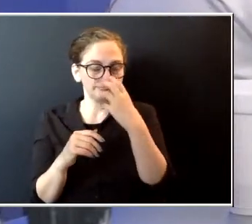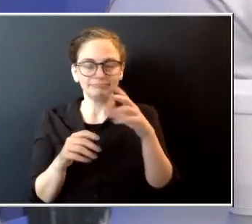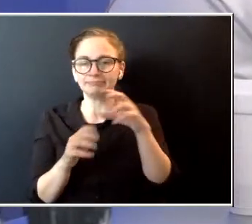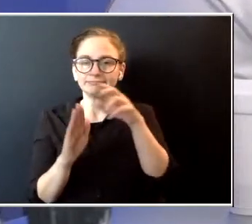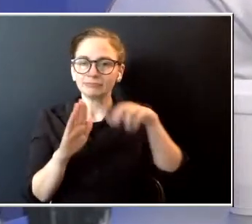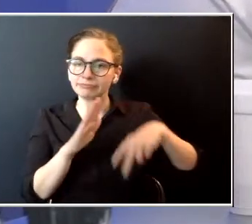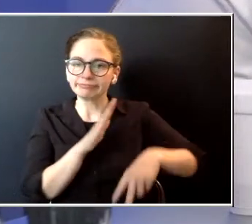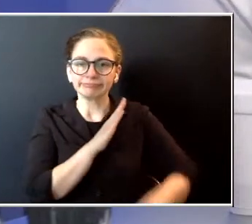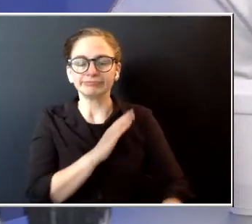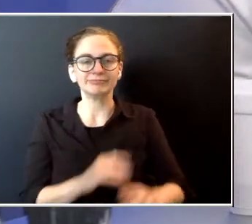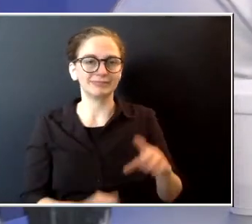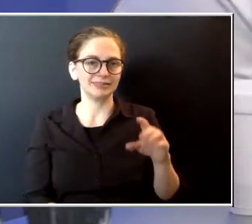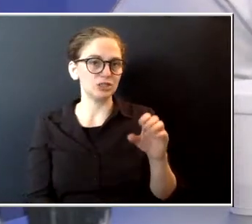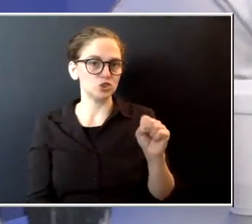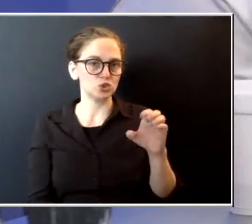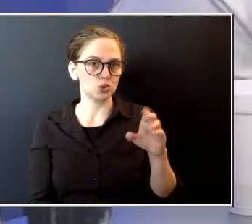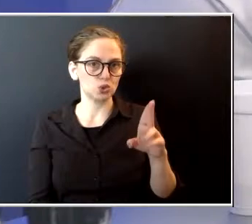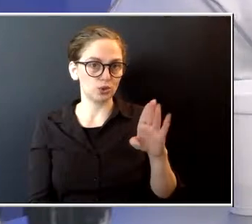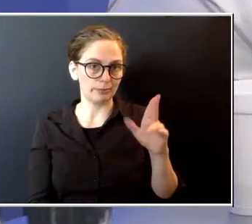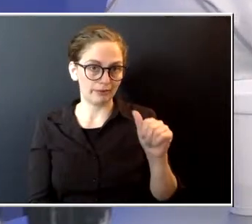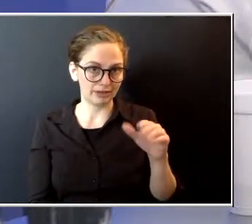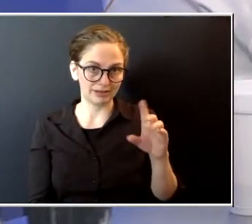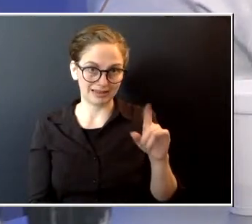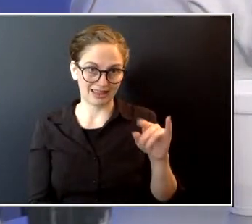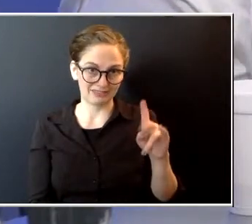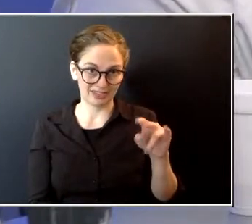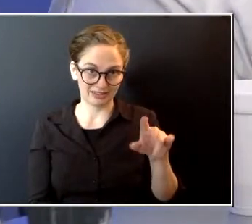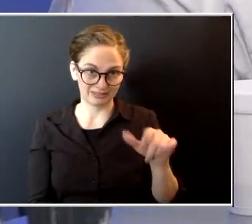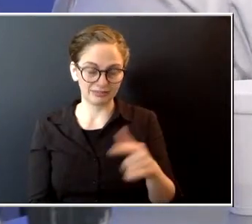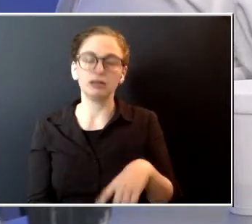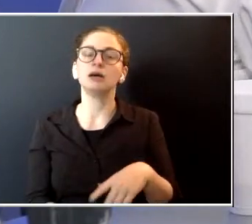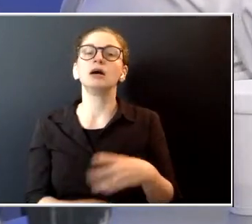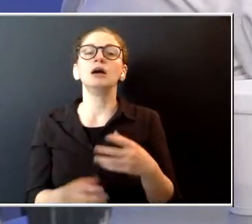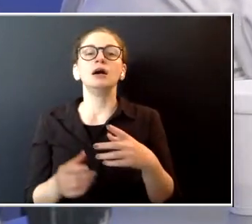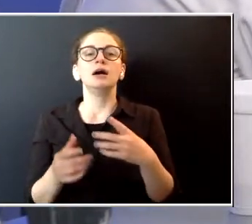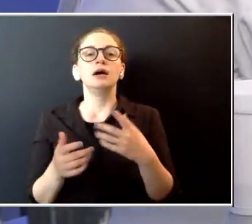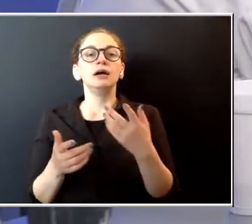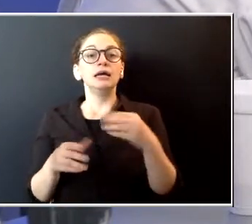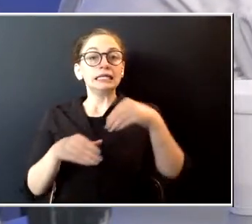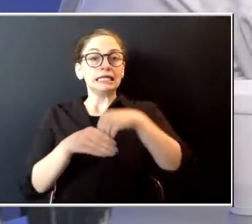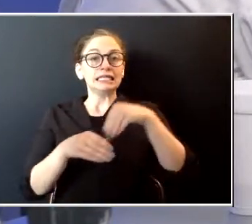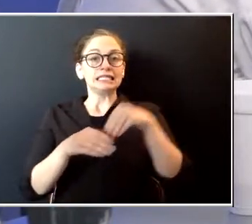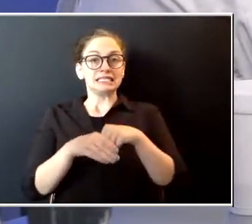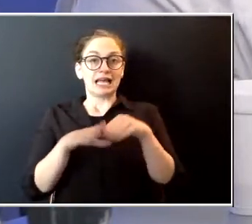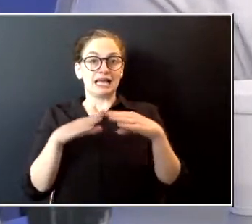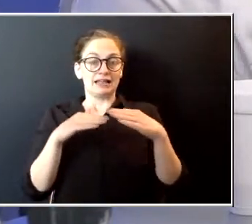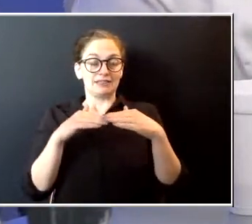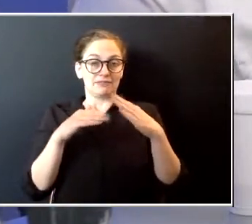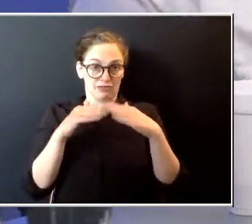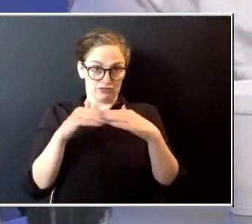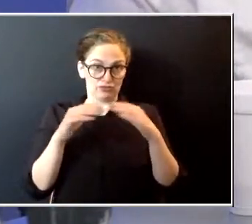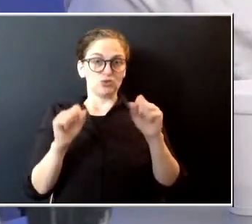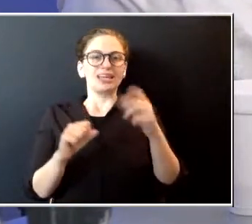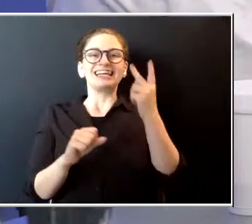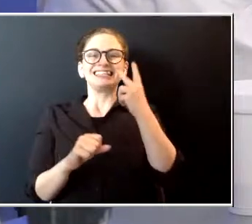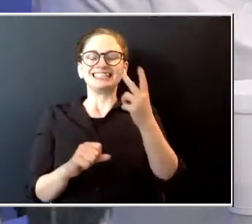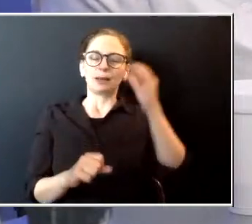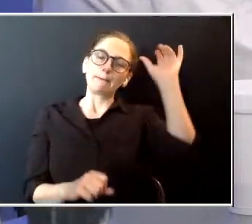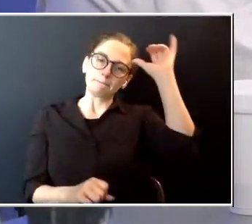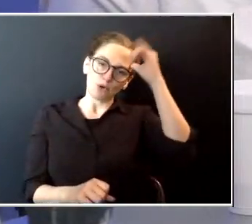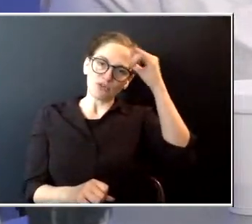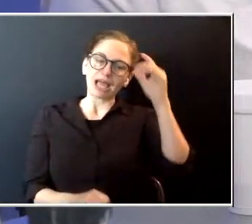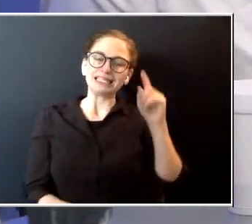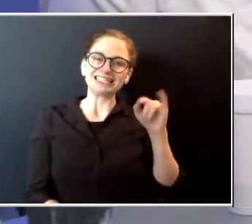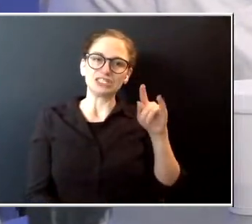way. And then you can see inside the valve are the leaflets. This is actually bovine tissue from the pericardium, or the lining